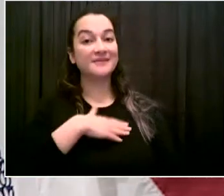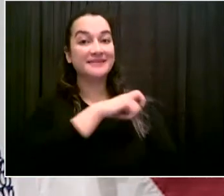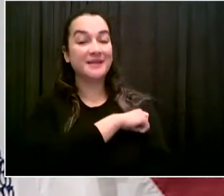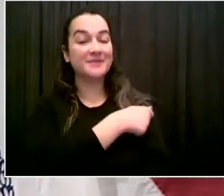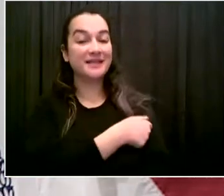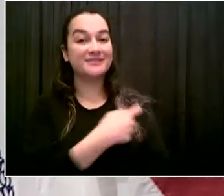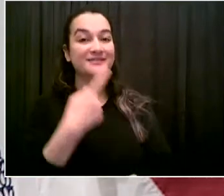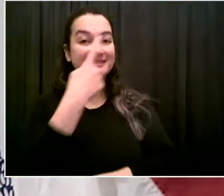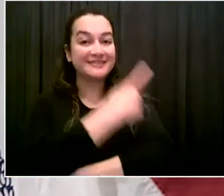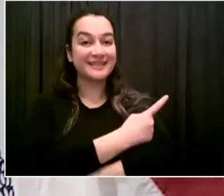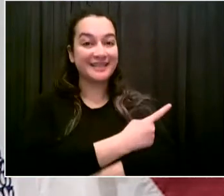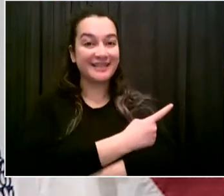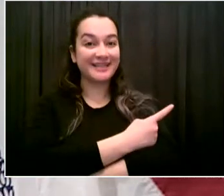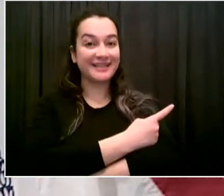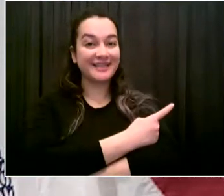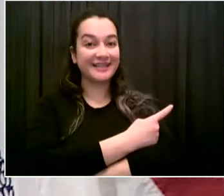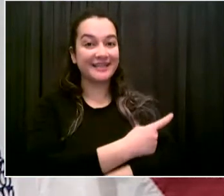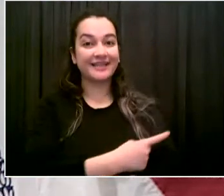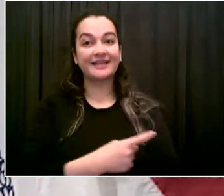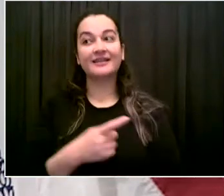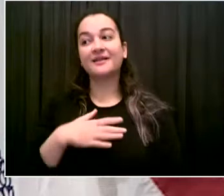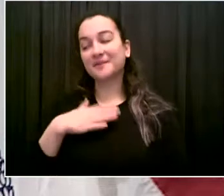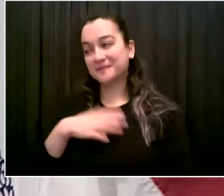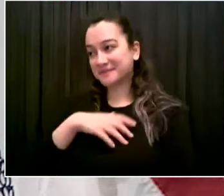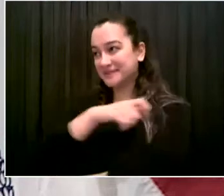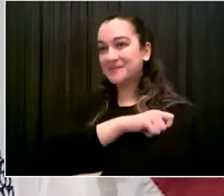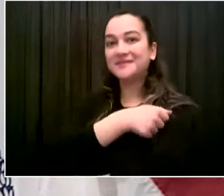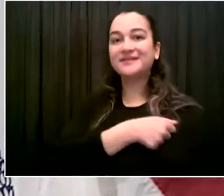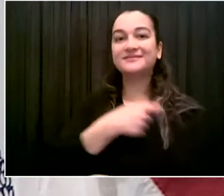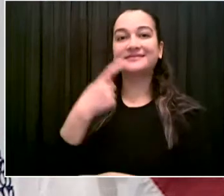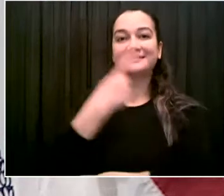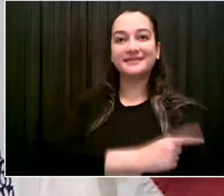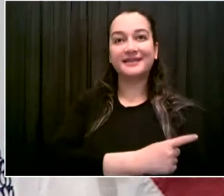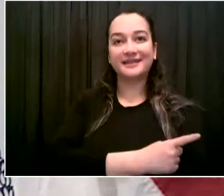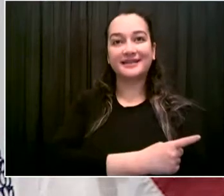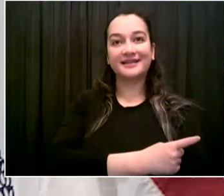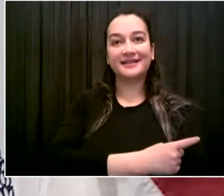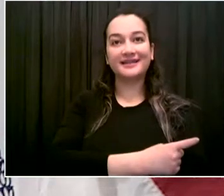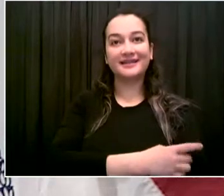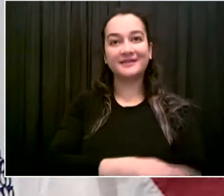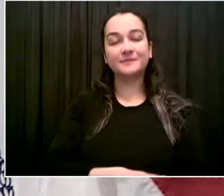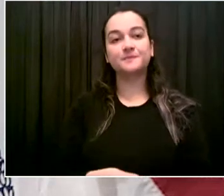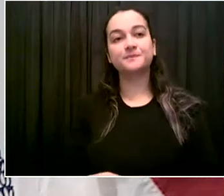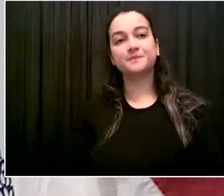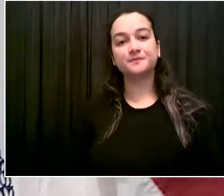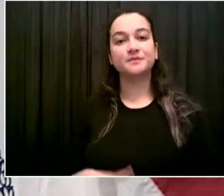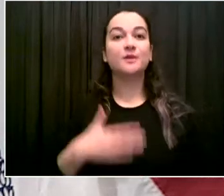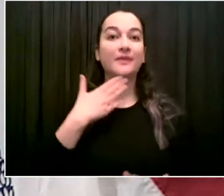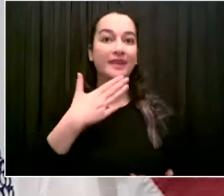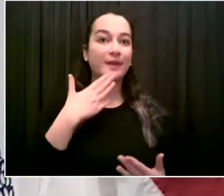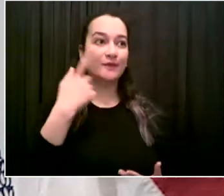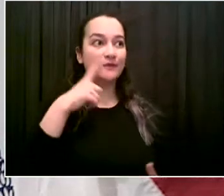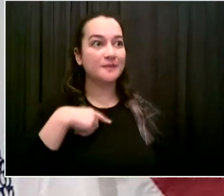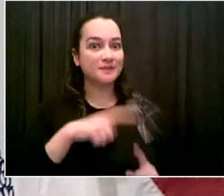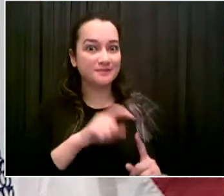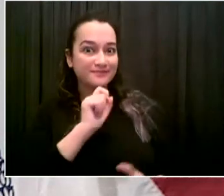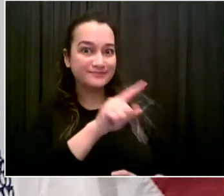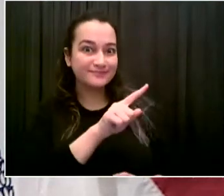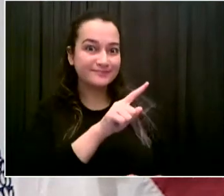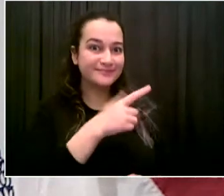appreciate the opportunity to get two questions in. I really, really appreciate it. Absolutely.